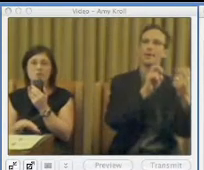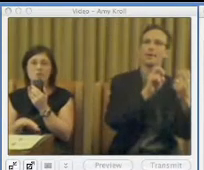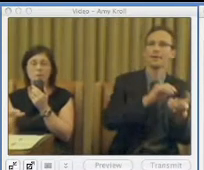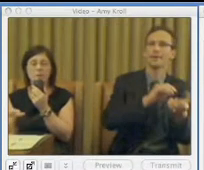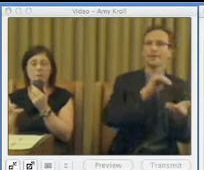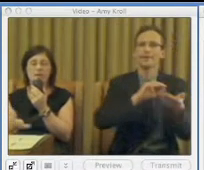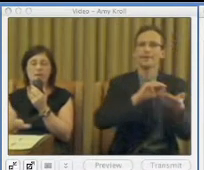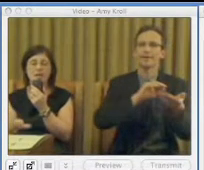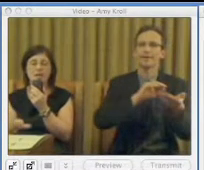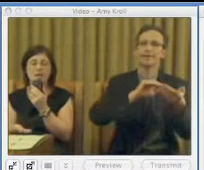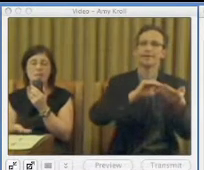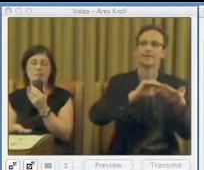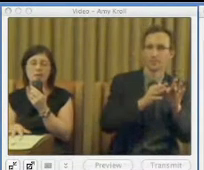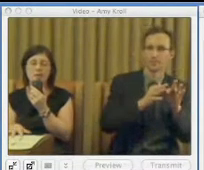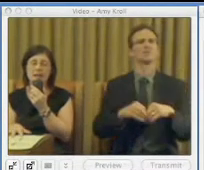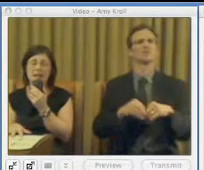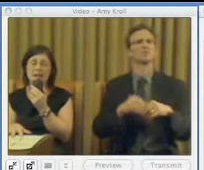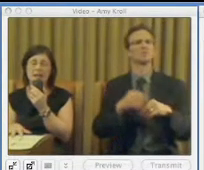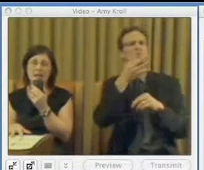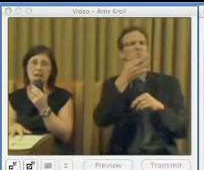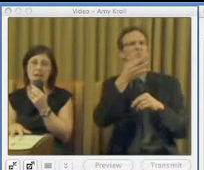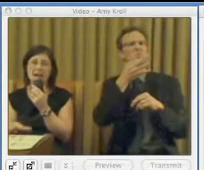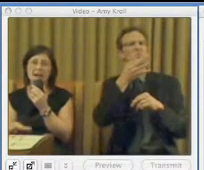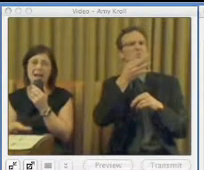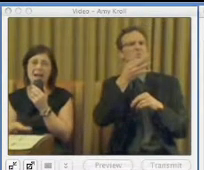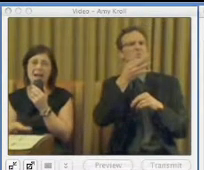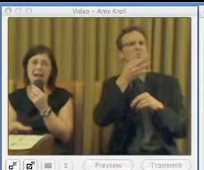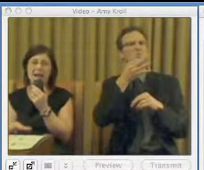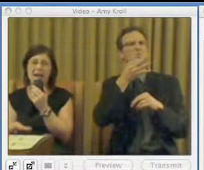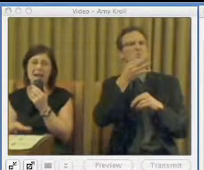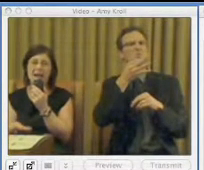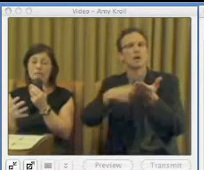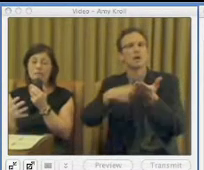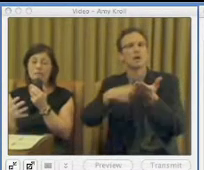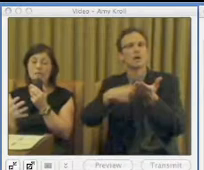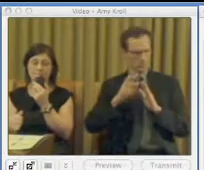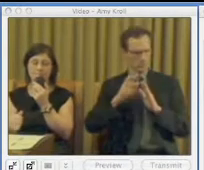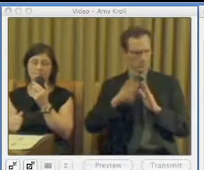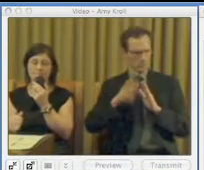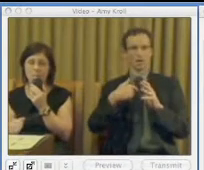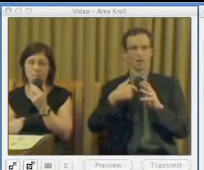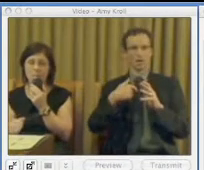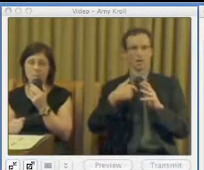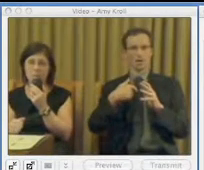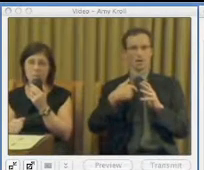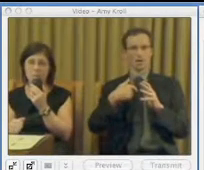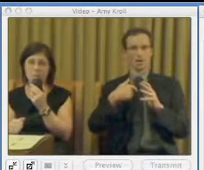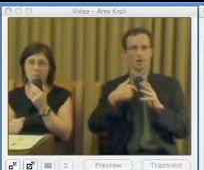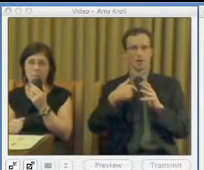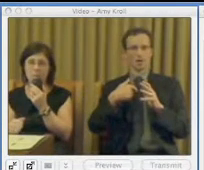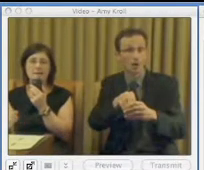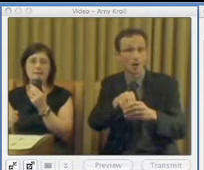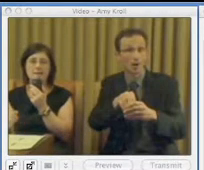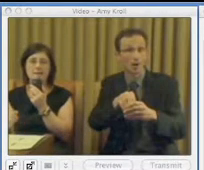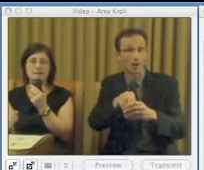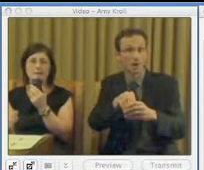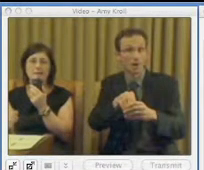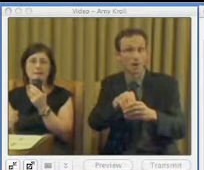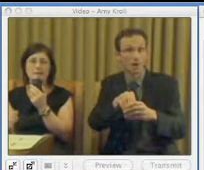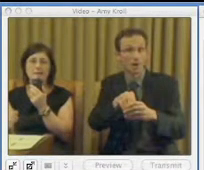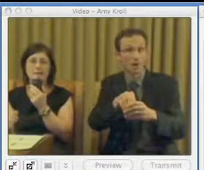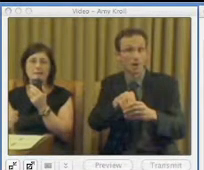role, which I'll talk a bit more about in a moment, and how involved you are as a participant, which is